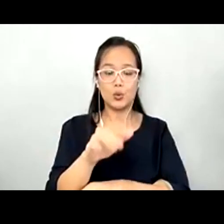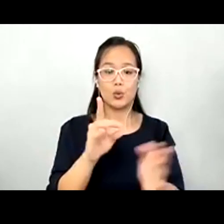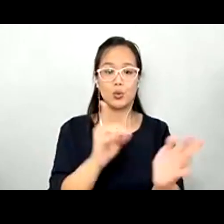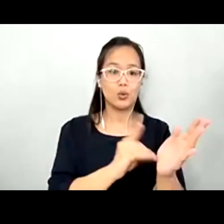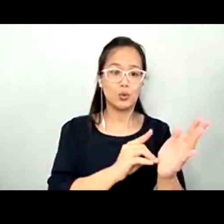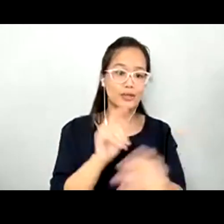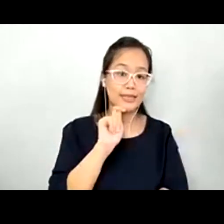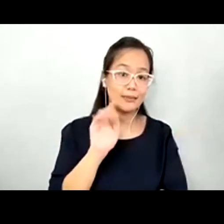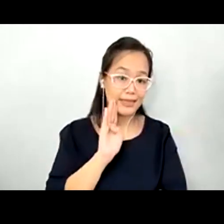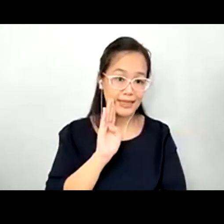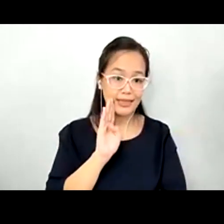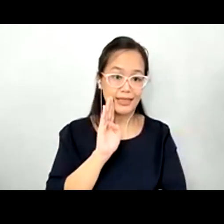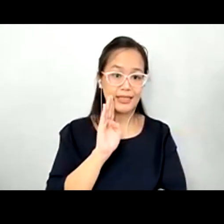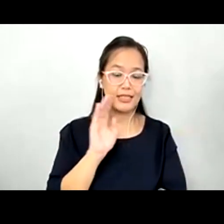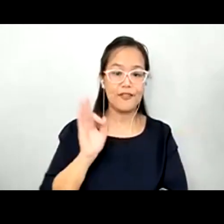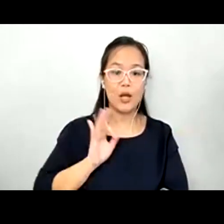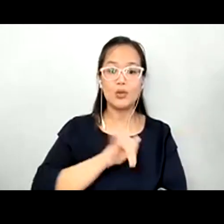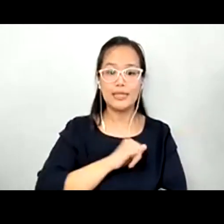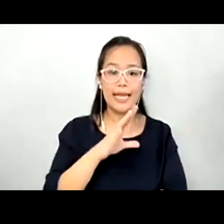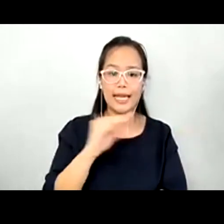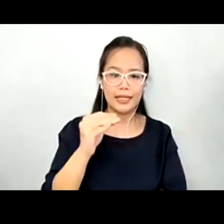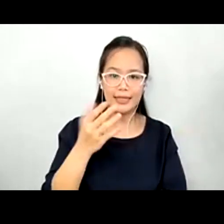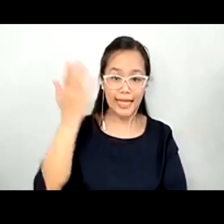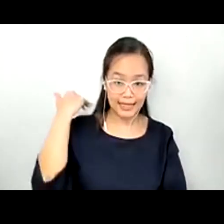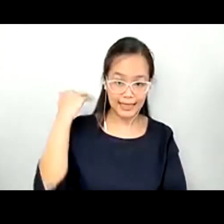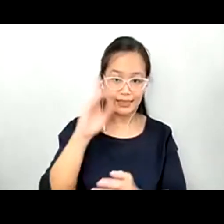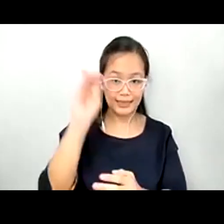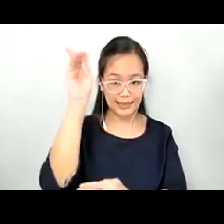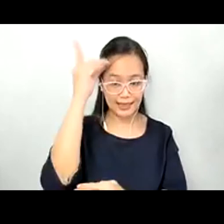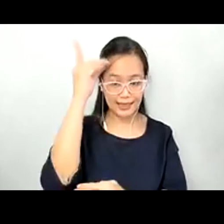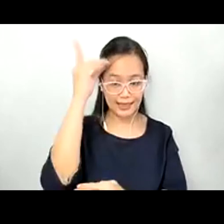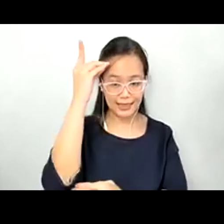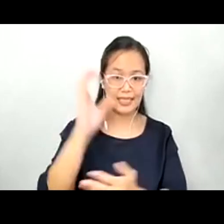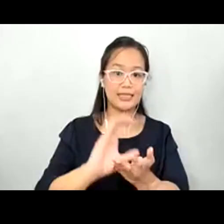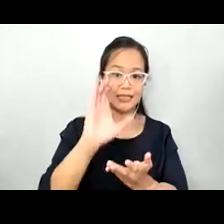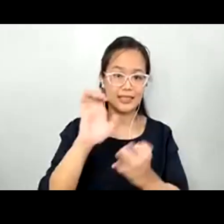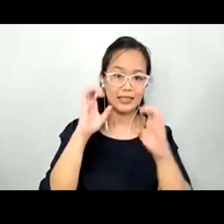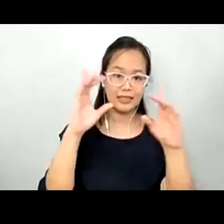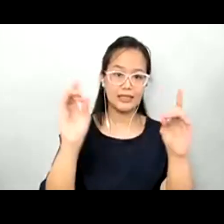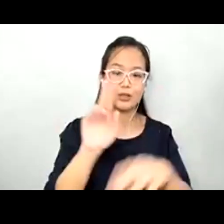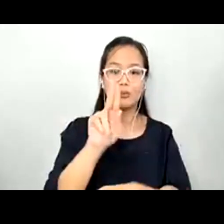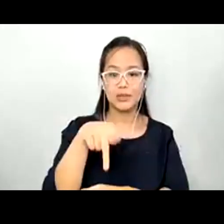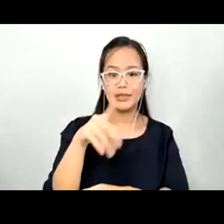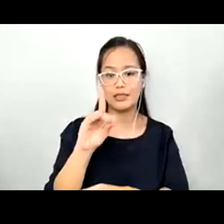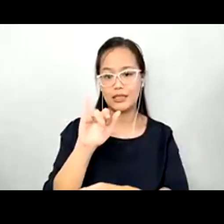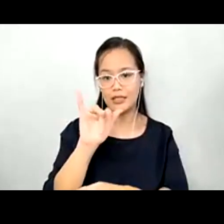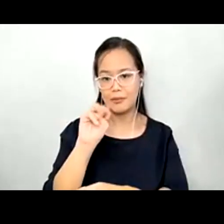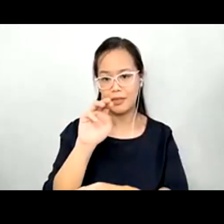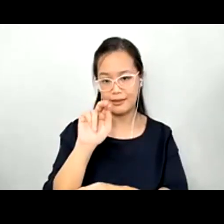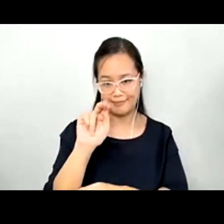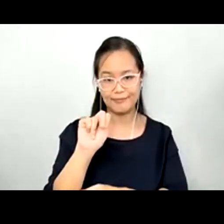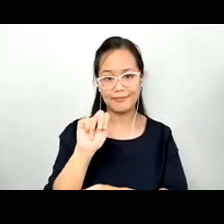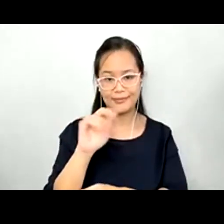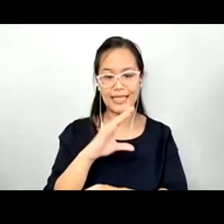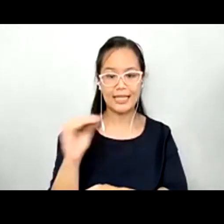of and former dean of the College of Education at the University of the Philippines in Diliman, and also Mr.